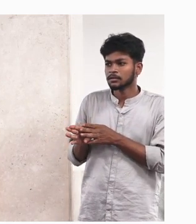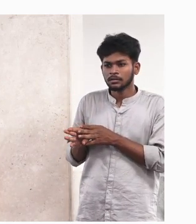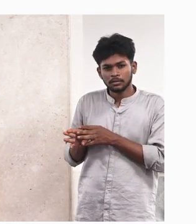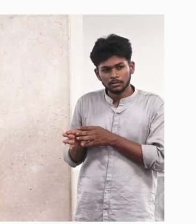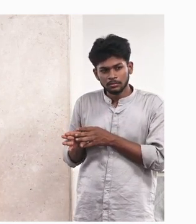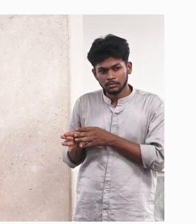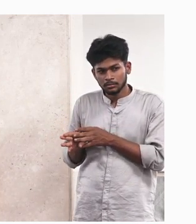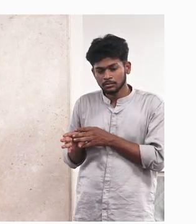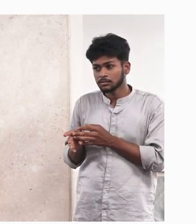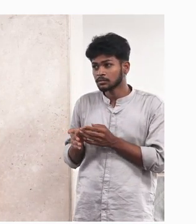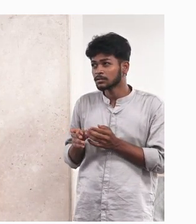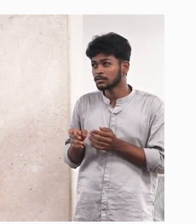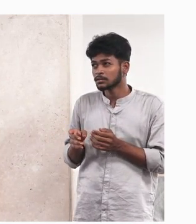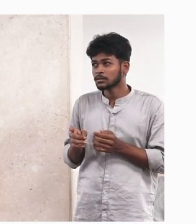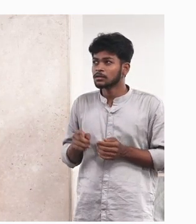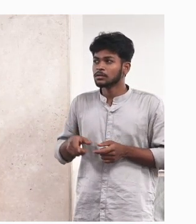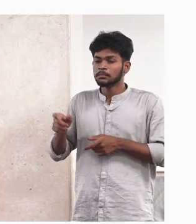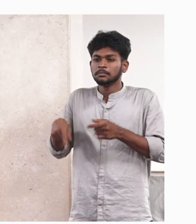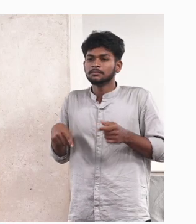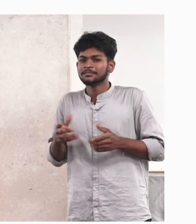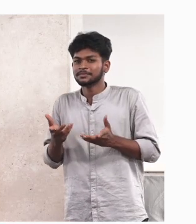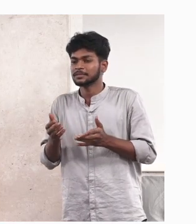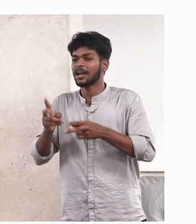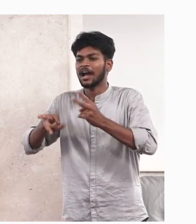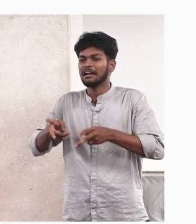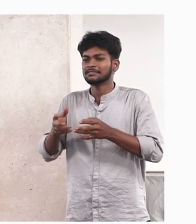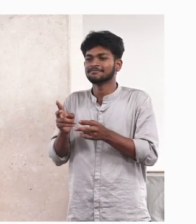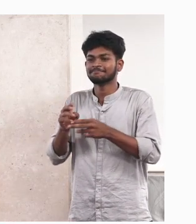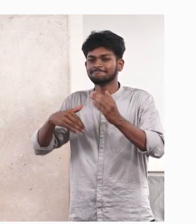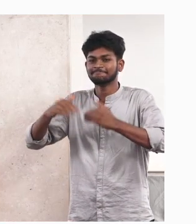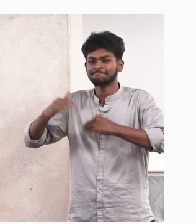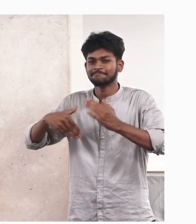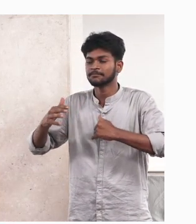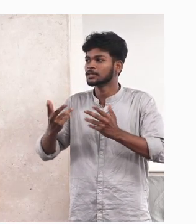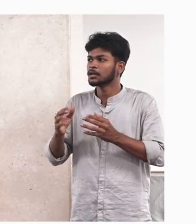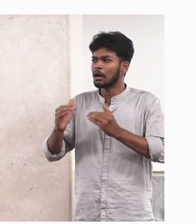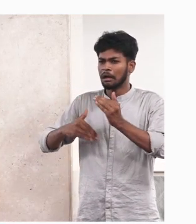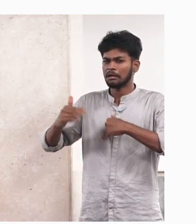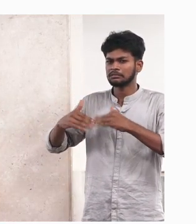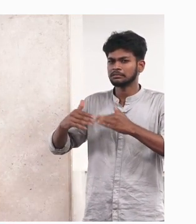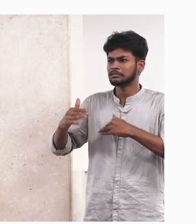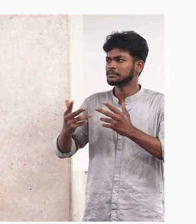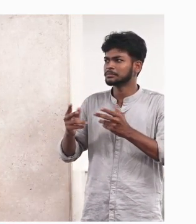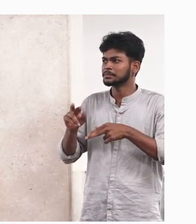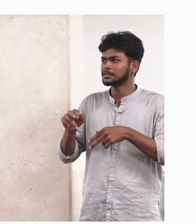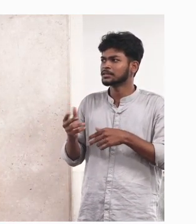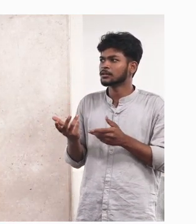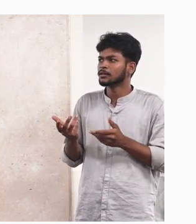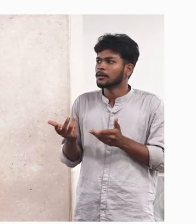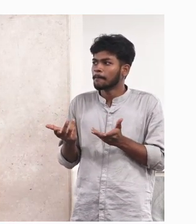the space for uncertainty, the patience to deal with uncertainty, doing